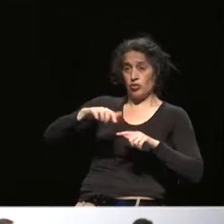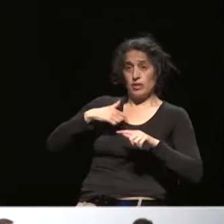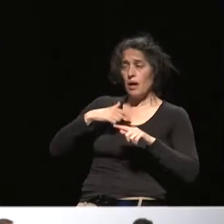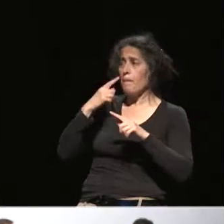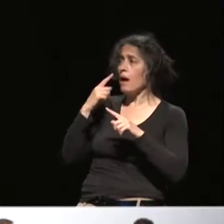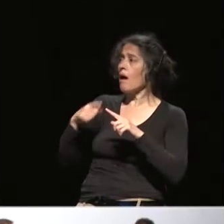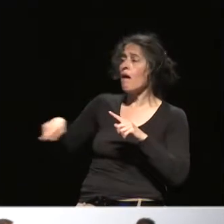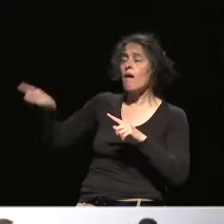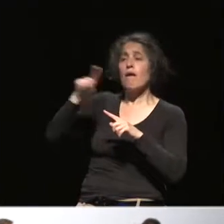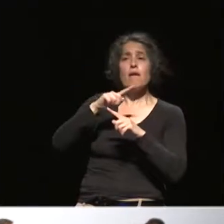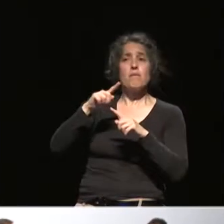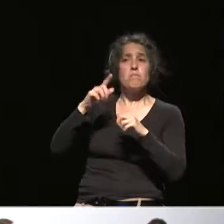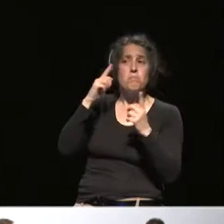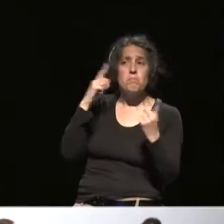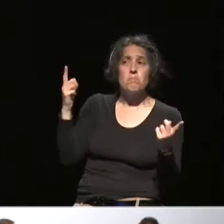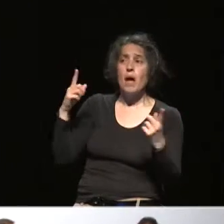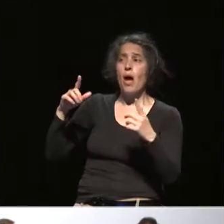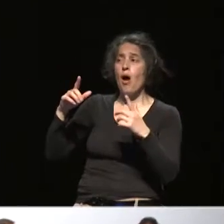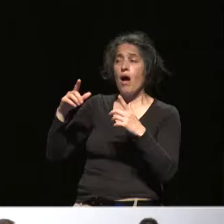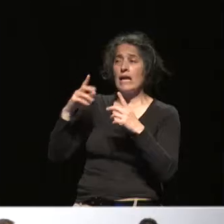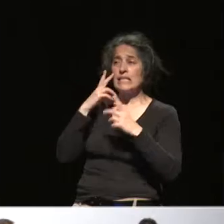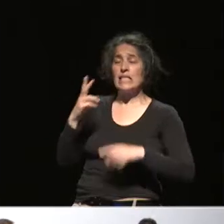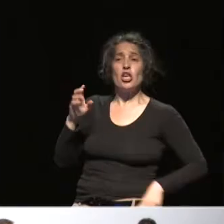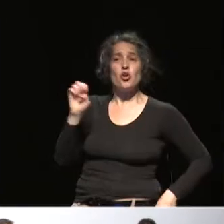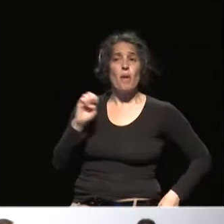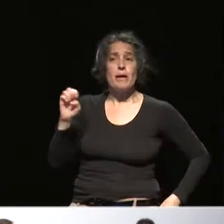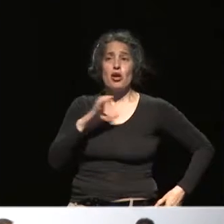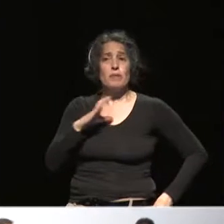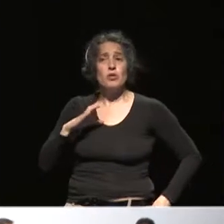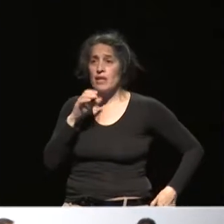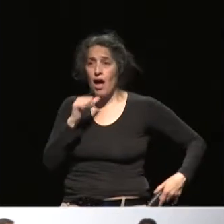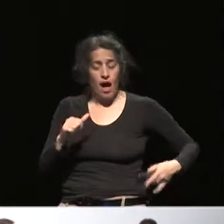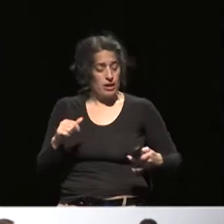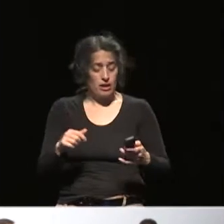society organizations that aren't actually able to fight